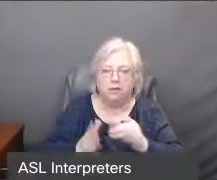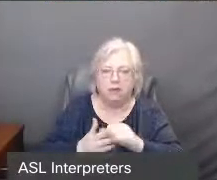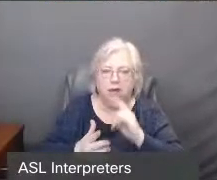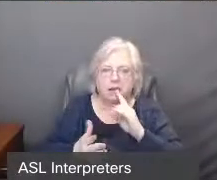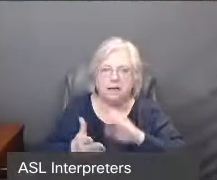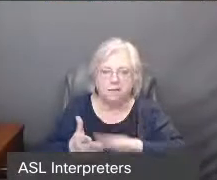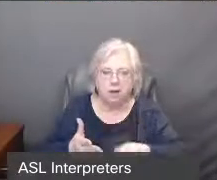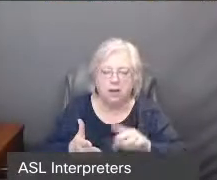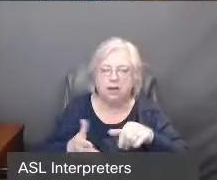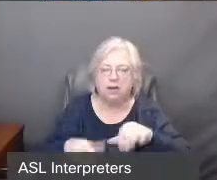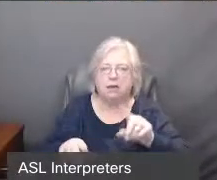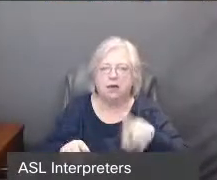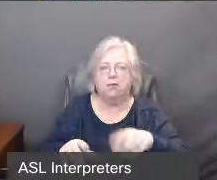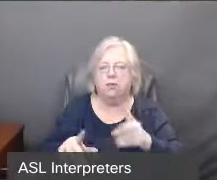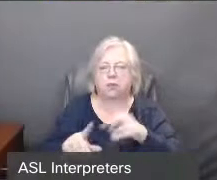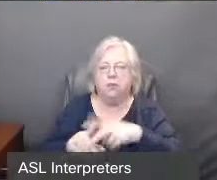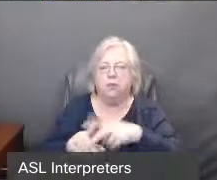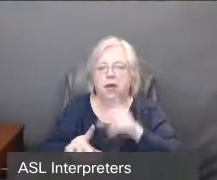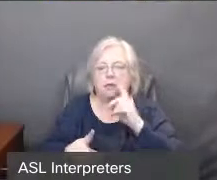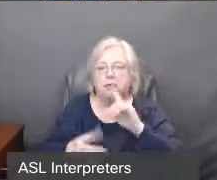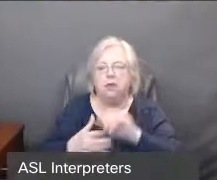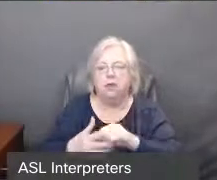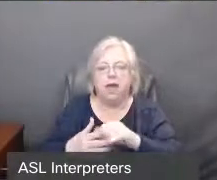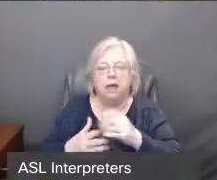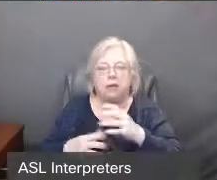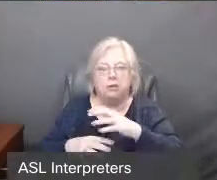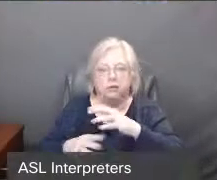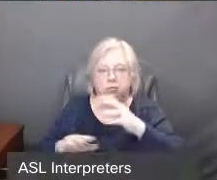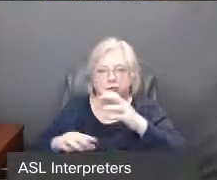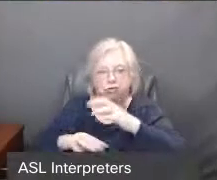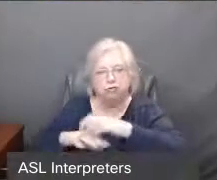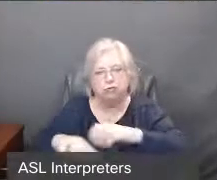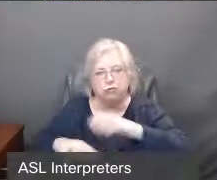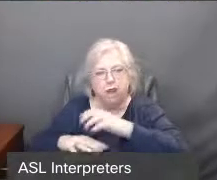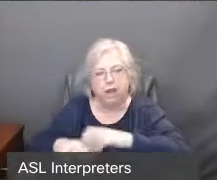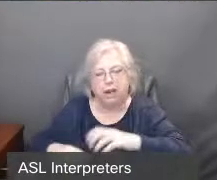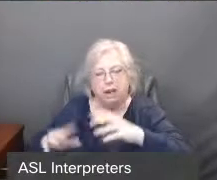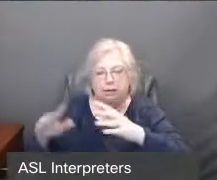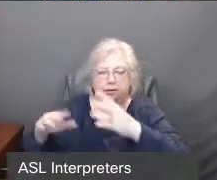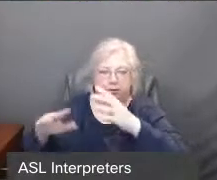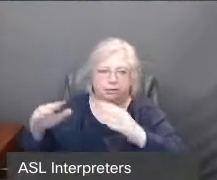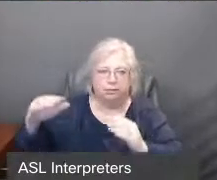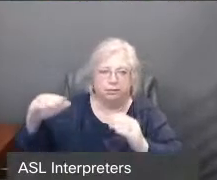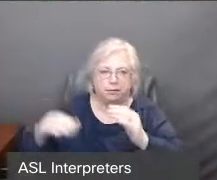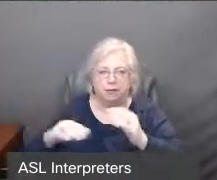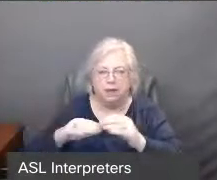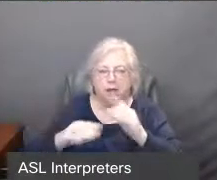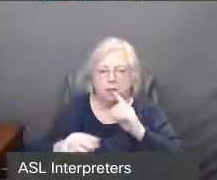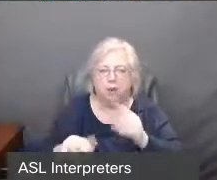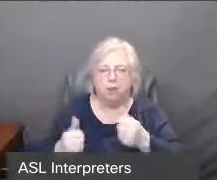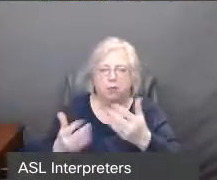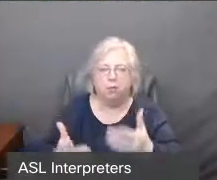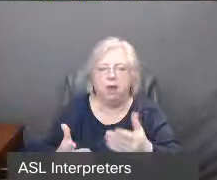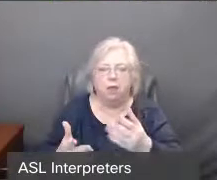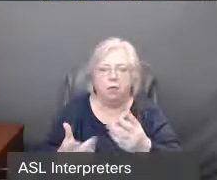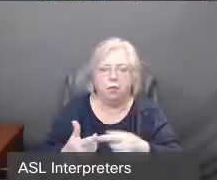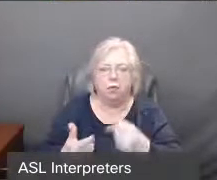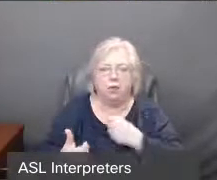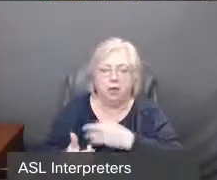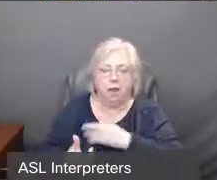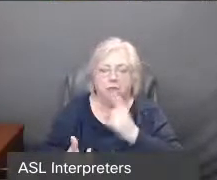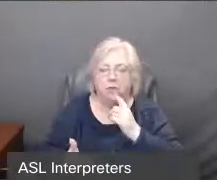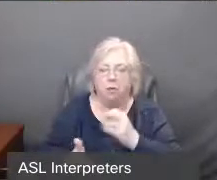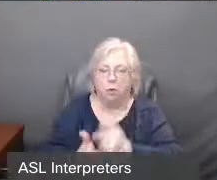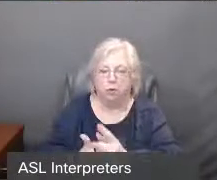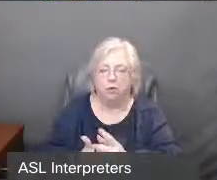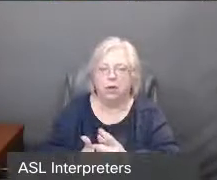still have to apply for that grading permit, and will be reviewed by staff for approval. And again, and